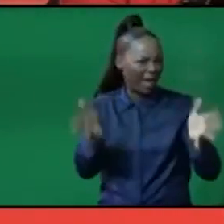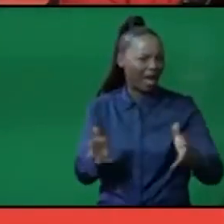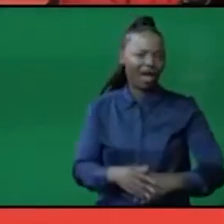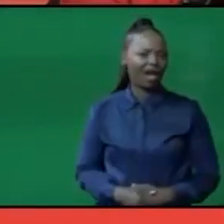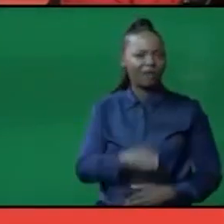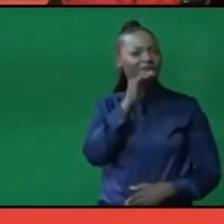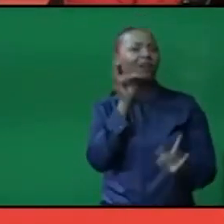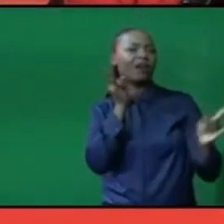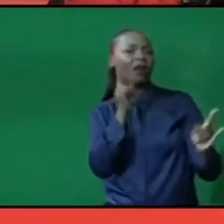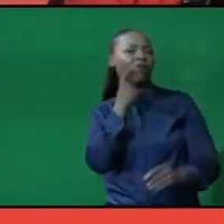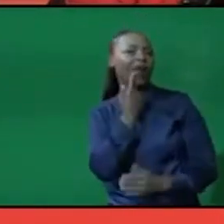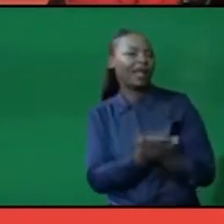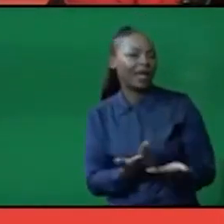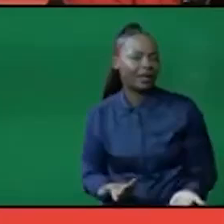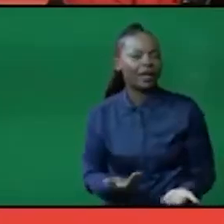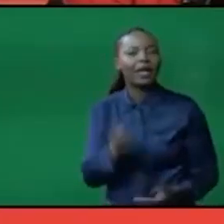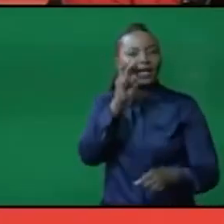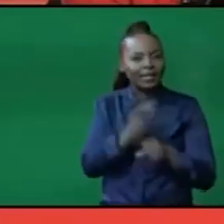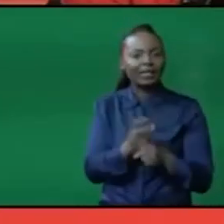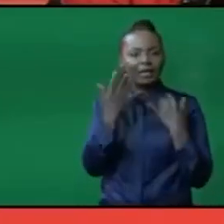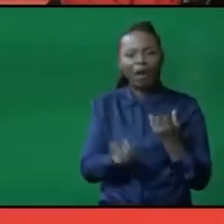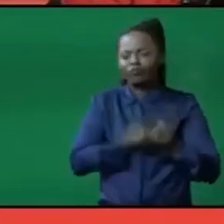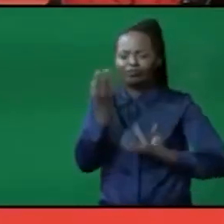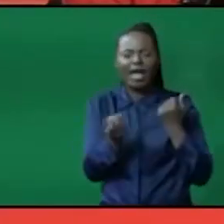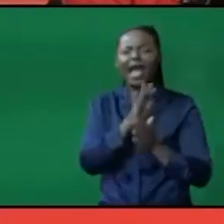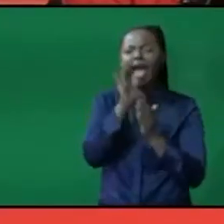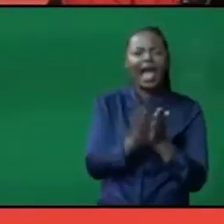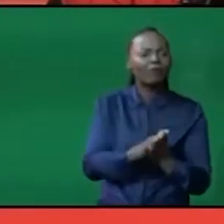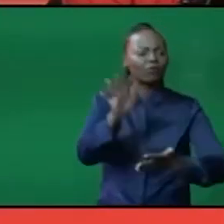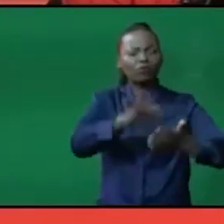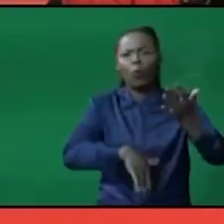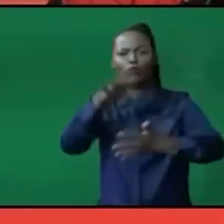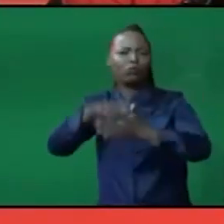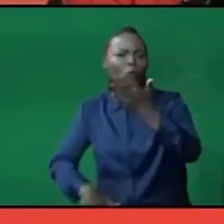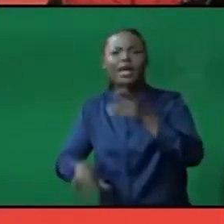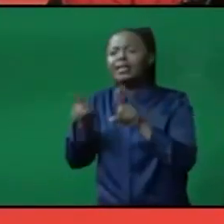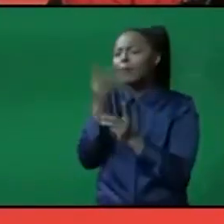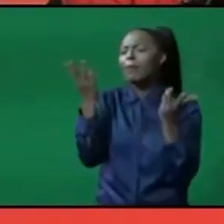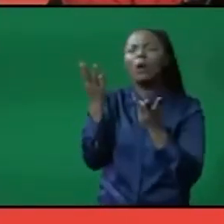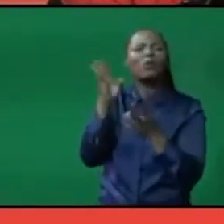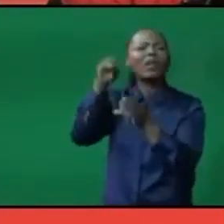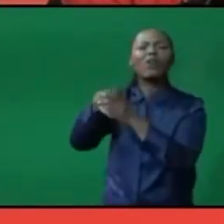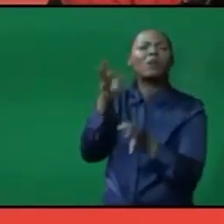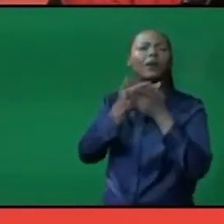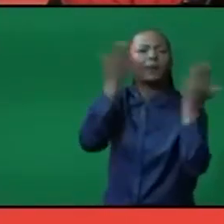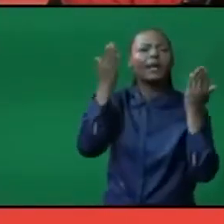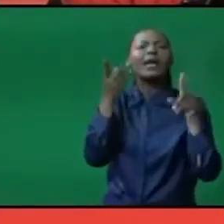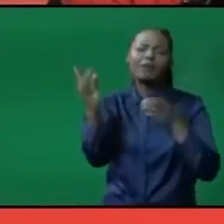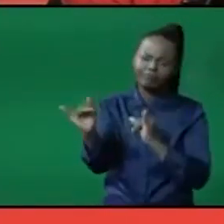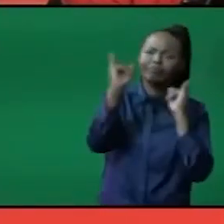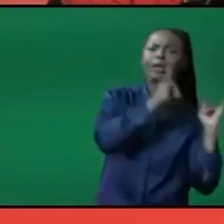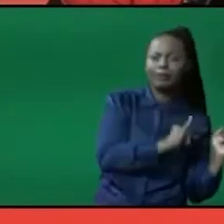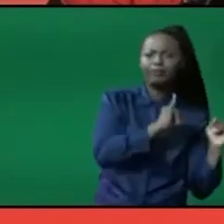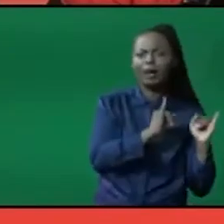alone. It has to be attractive to even non-political people, because some voters of the